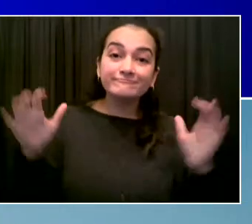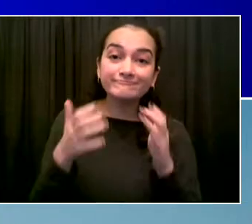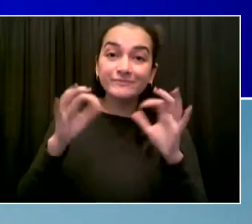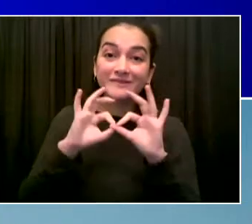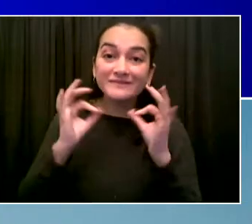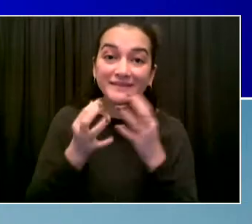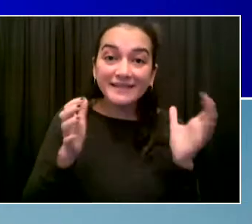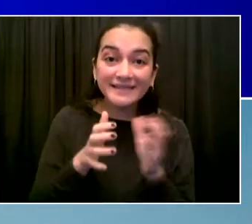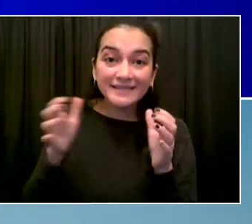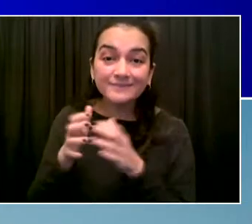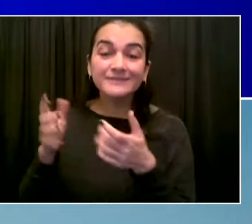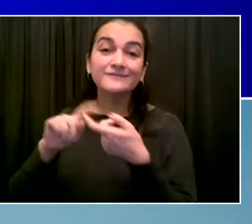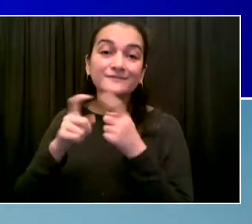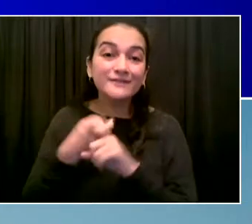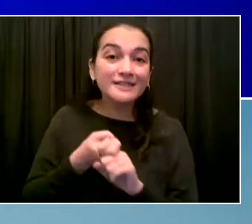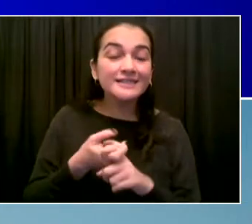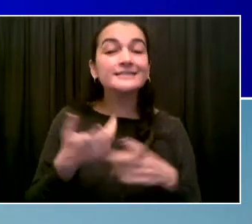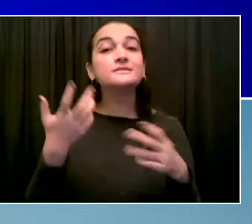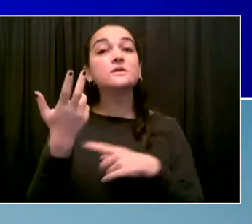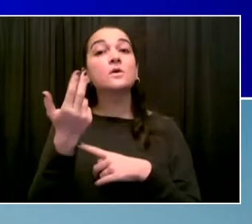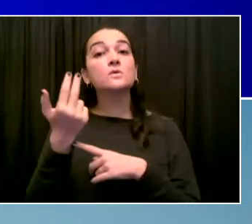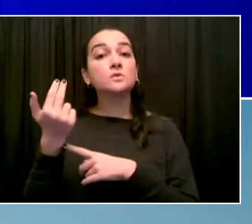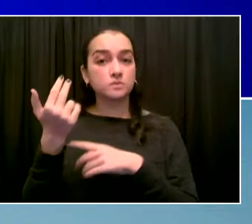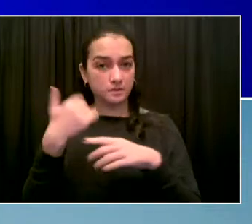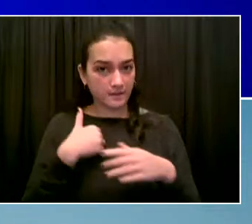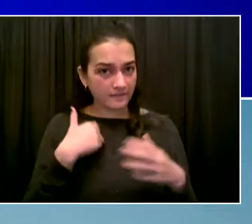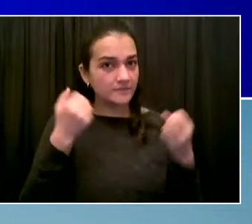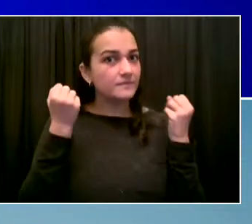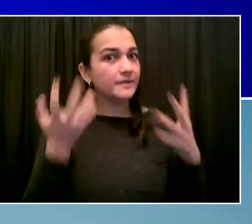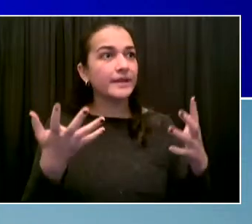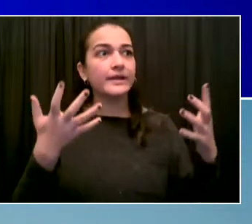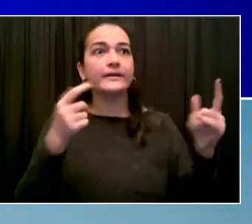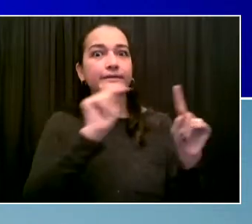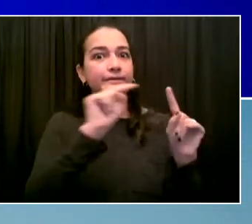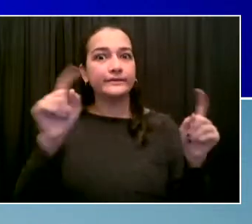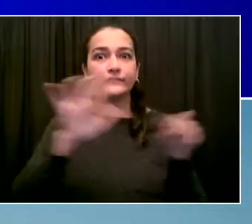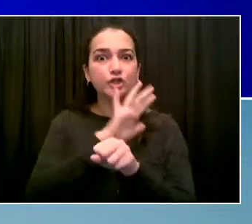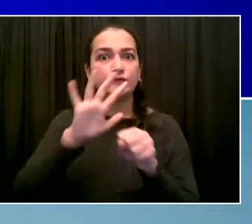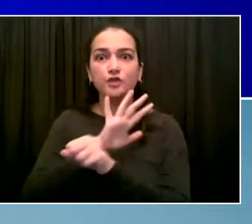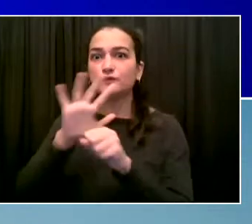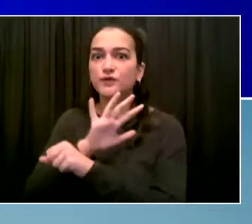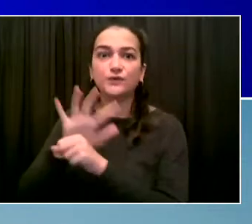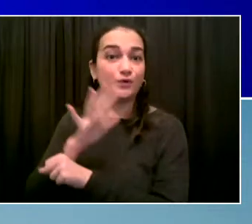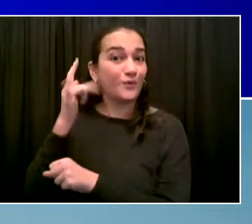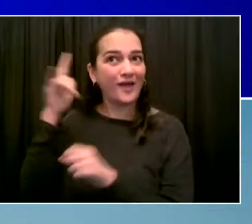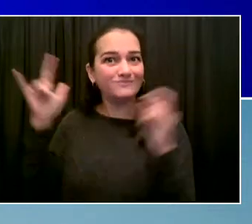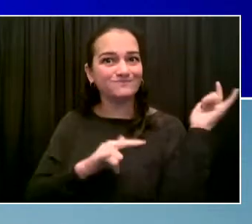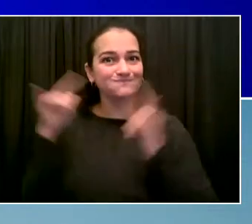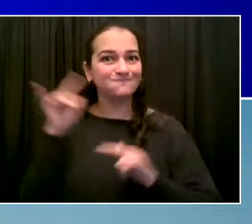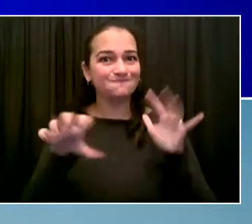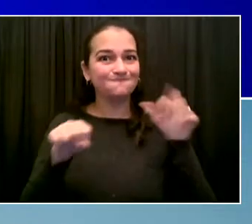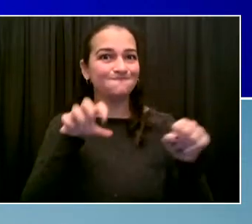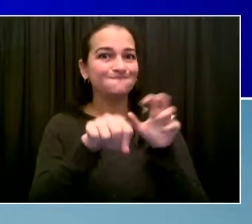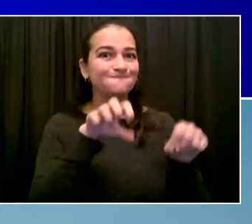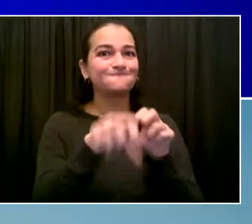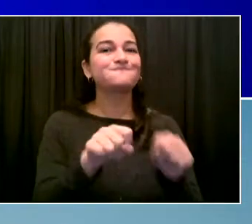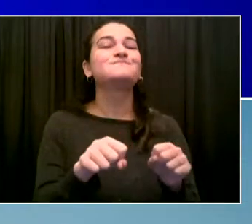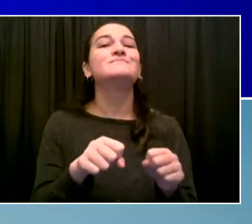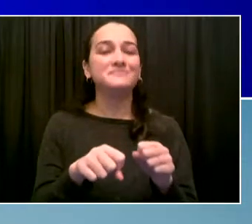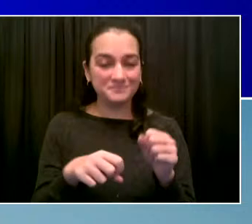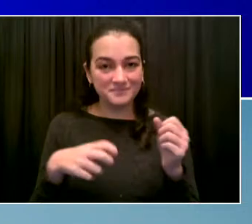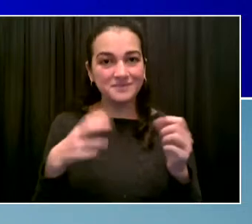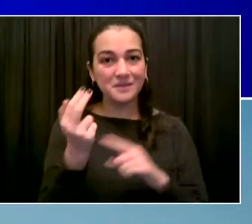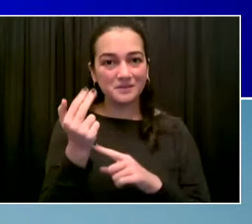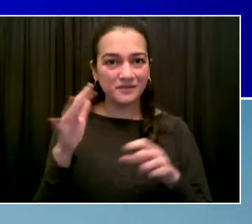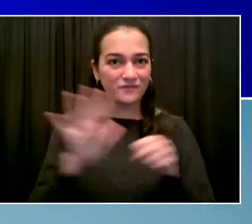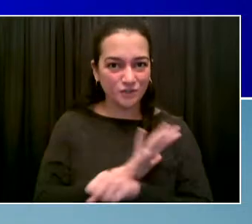up intensely. We're seeing more and more foot traffic in key parts of the city. Fifth Avenue, Times Square, we're seeing tourists come out. They're